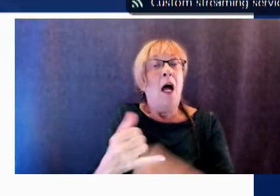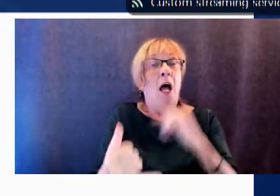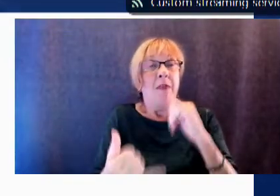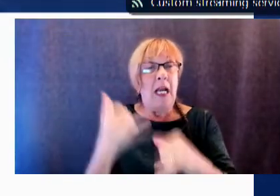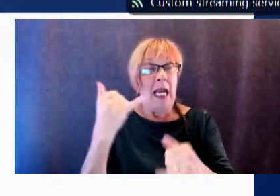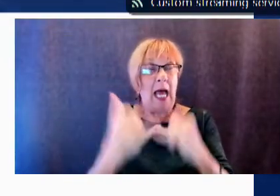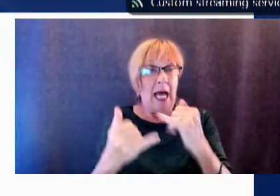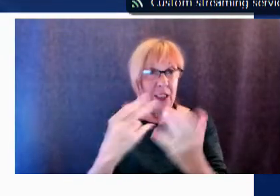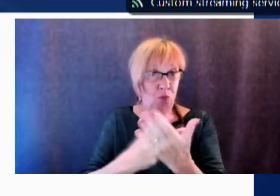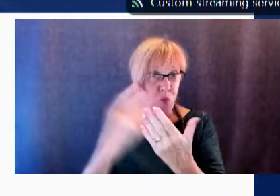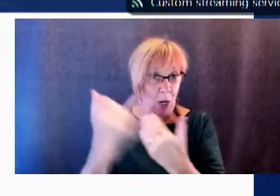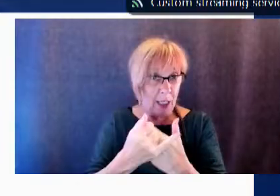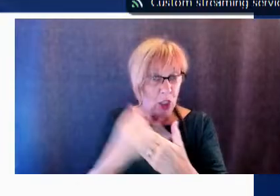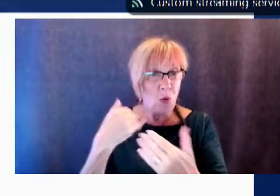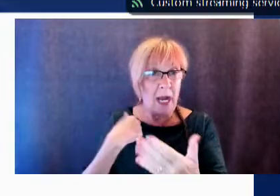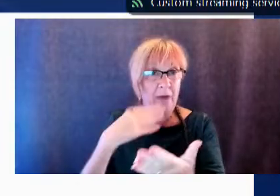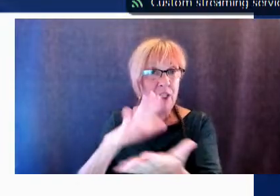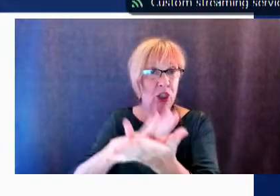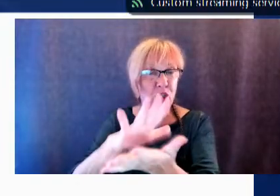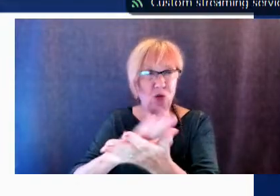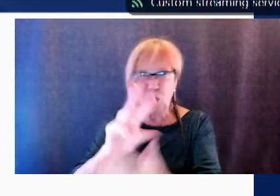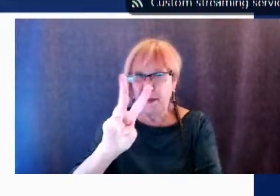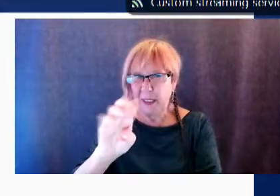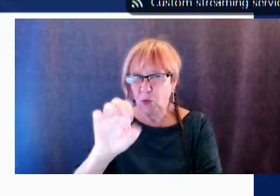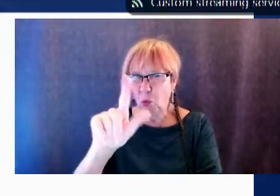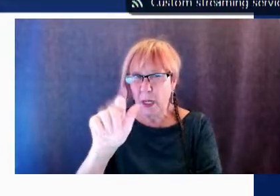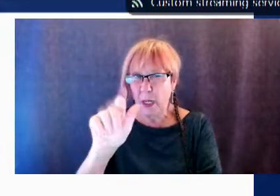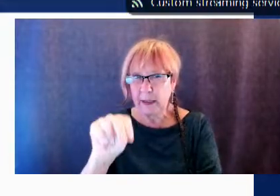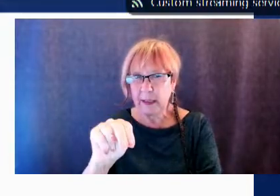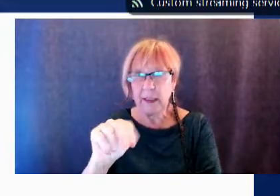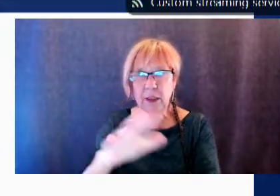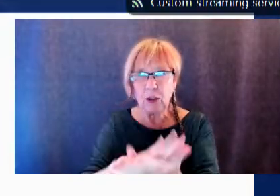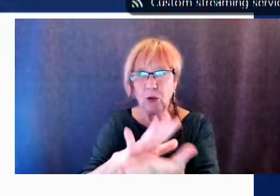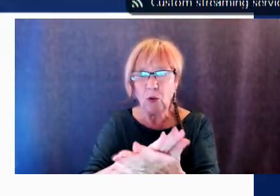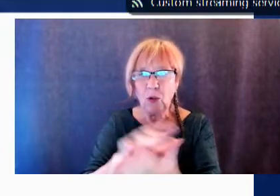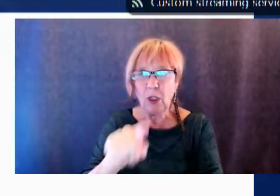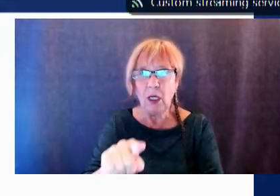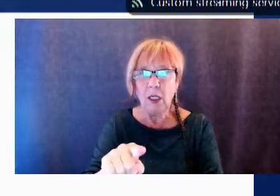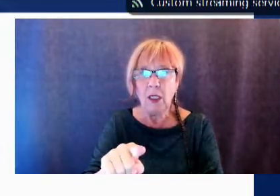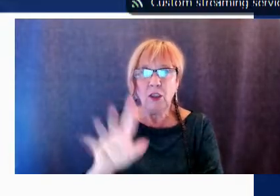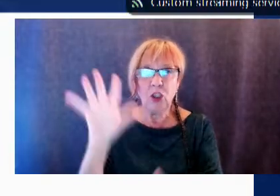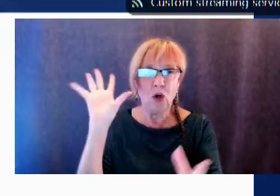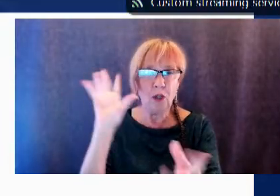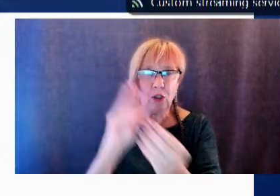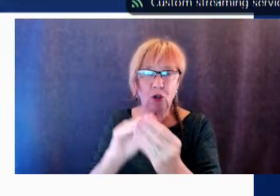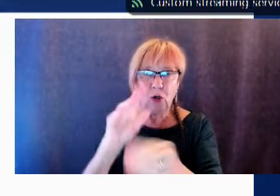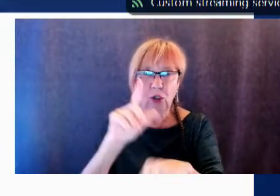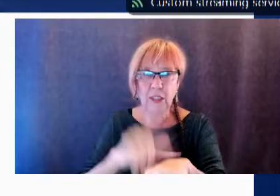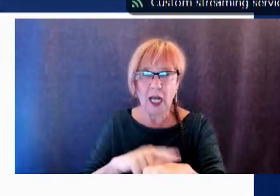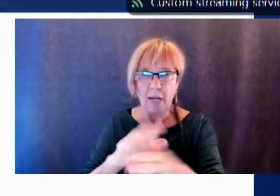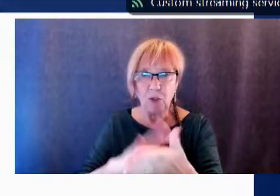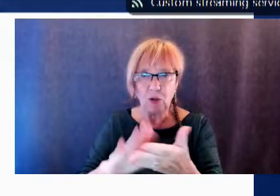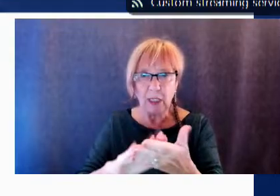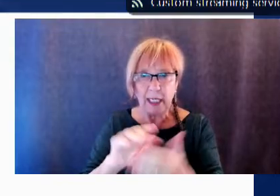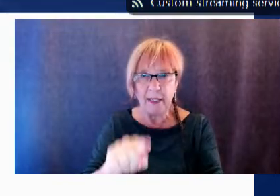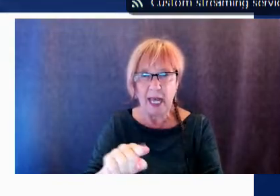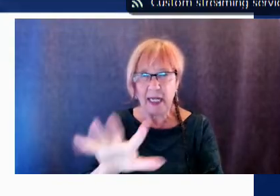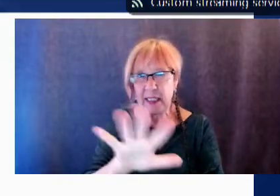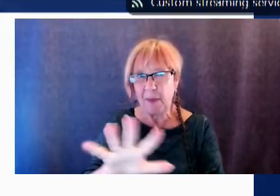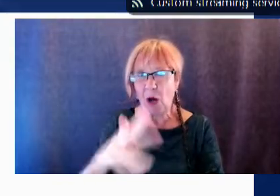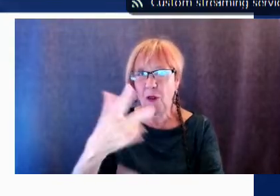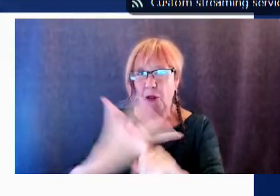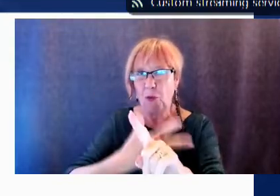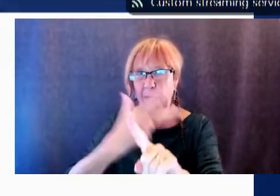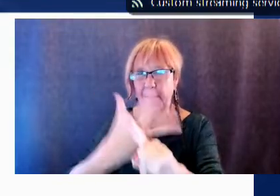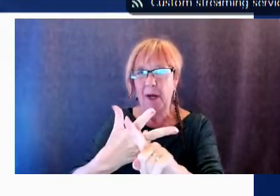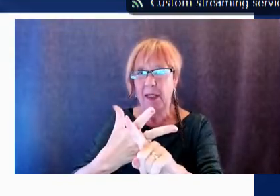project that will happen within Altadena. Again, the total time to do this is around 3 months, so that should